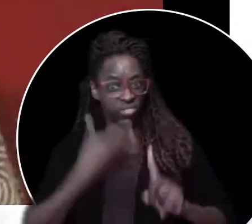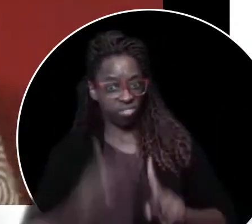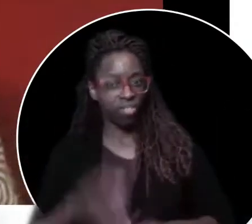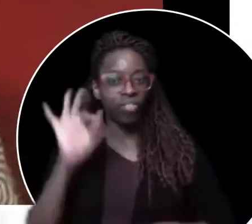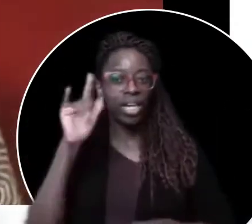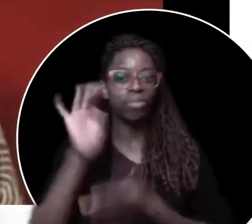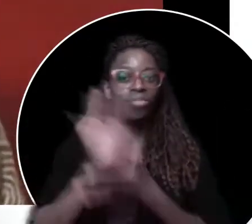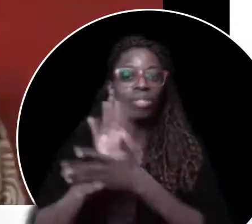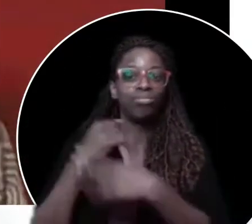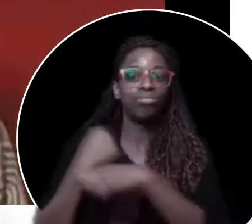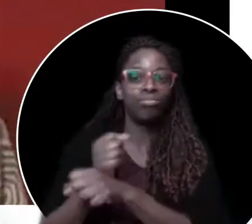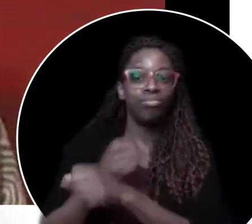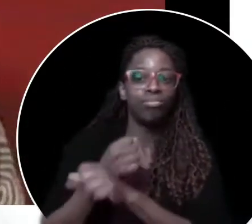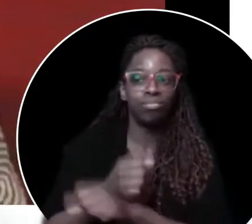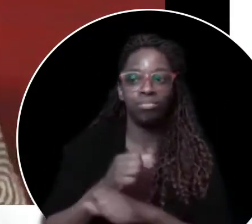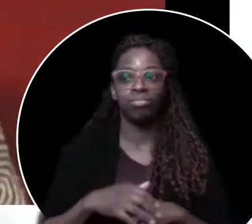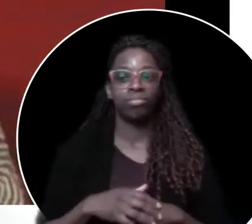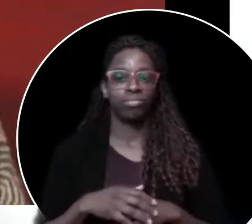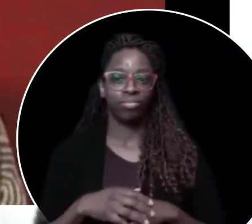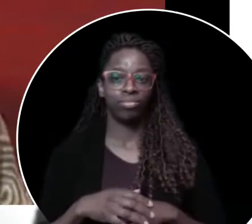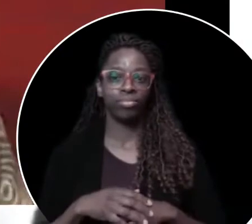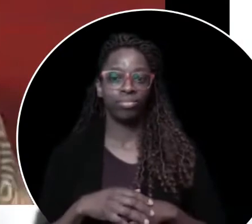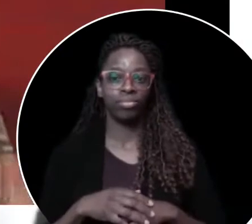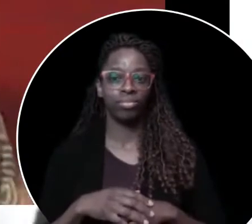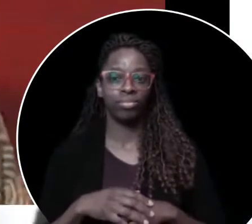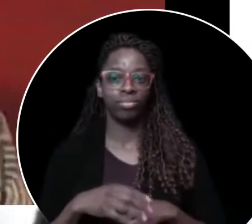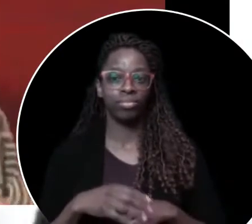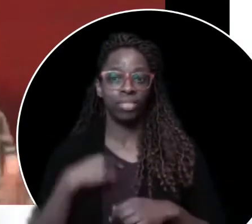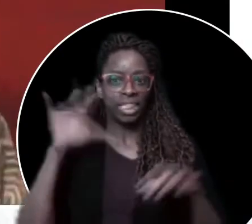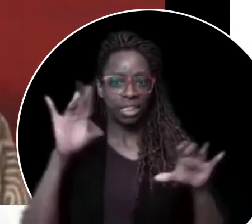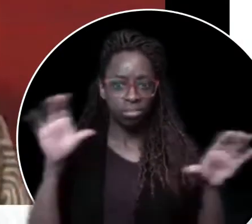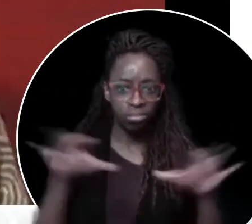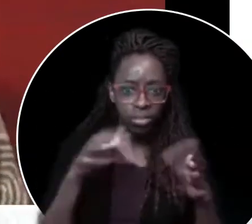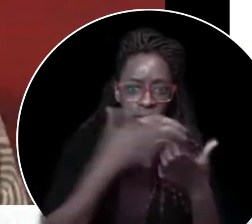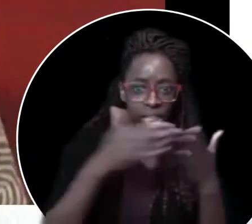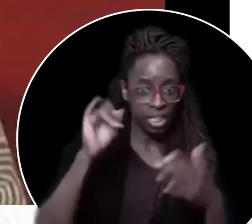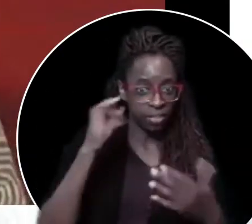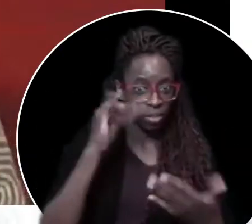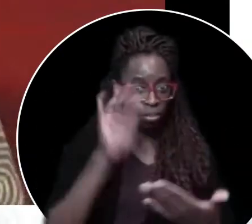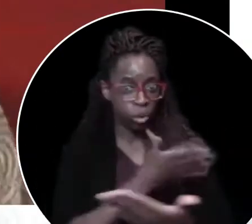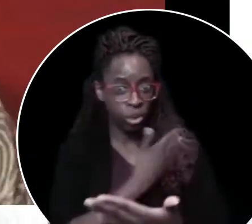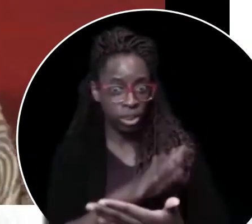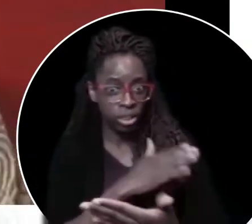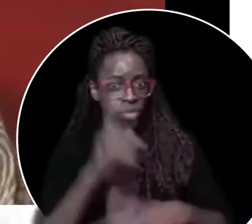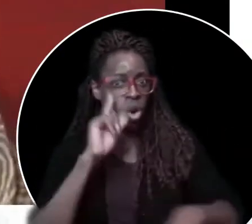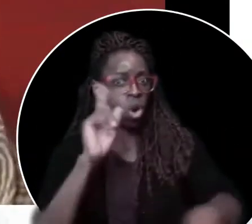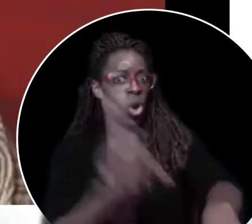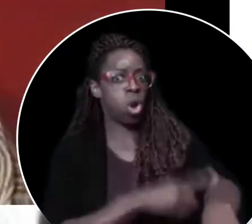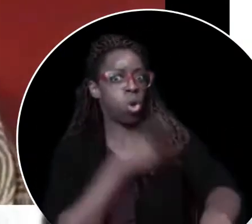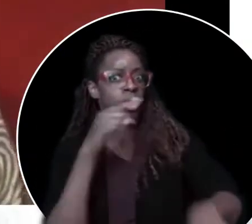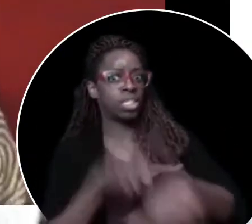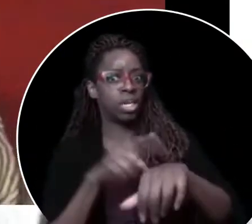tend to follow the idea, and then the media comes to me.